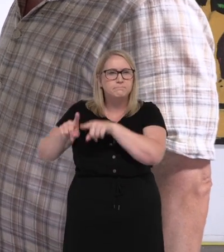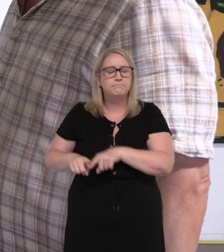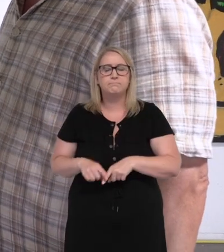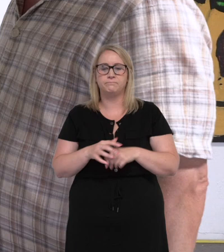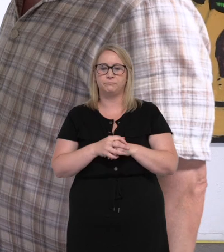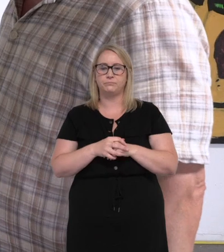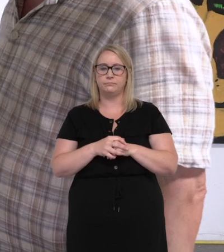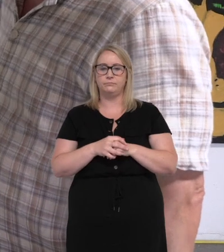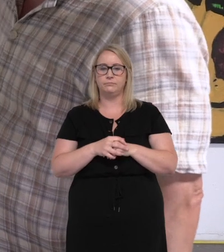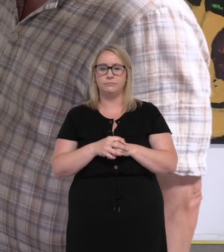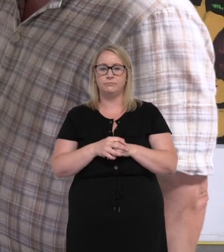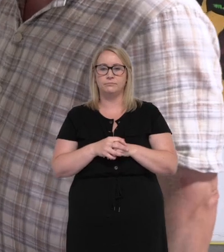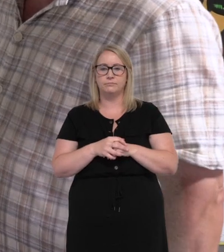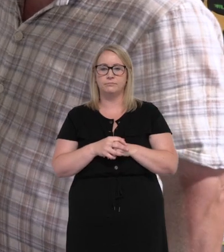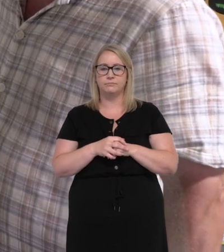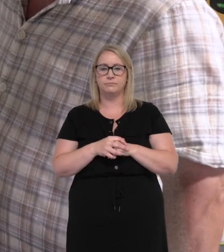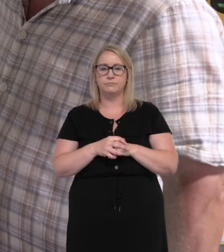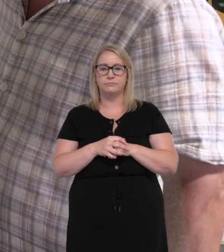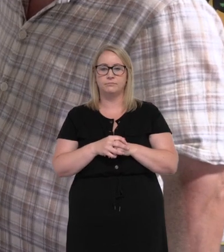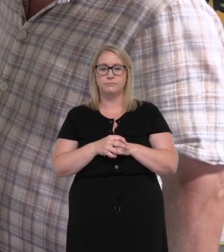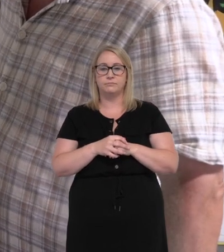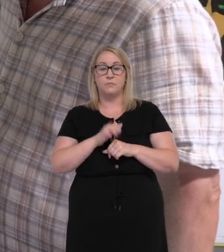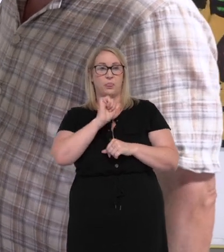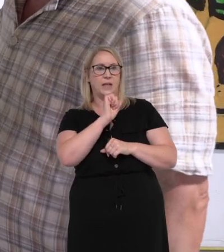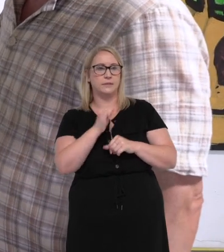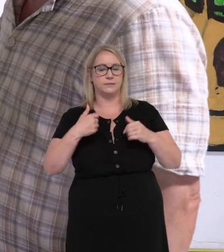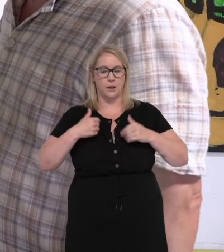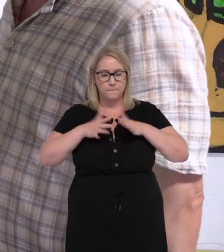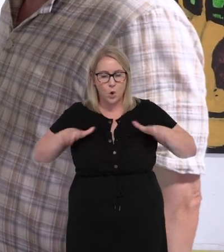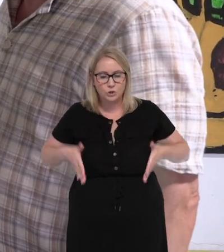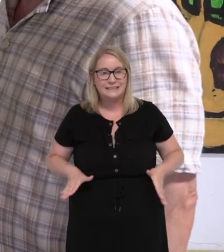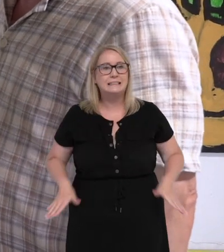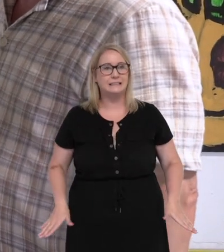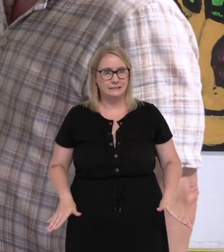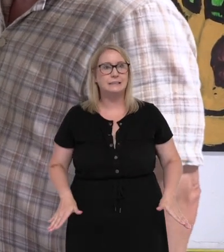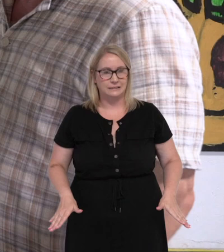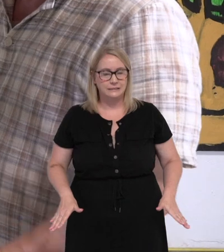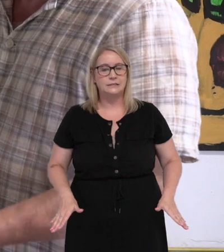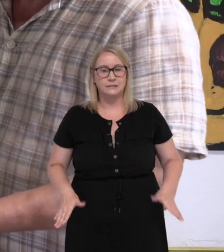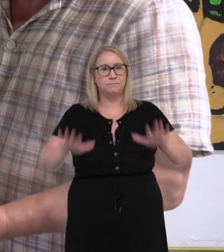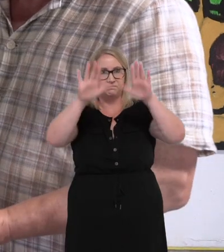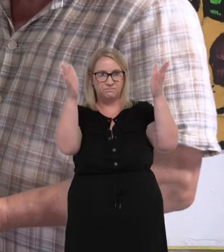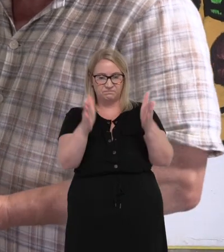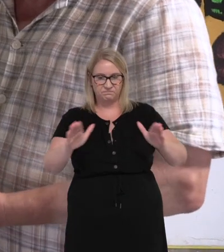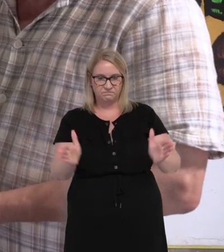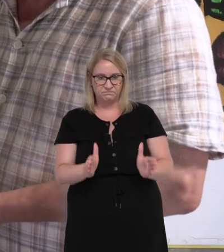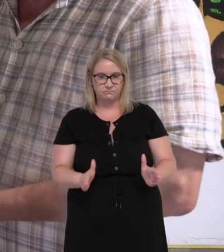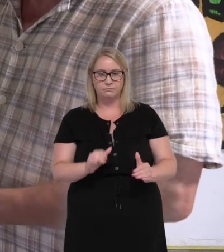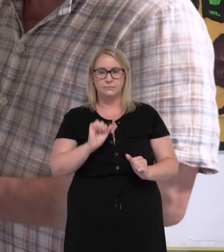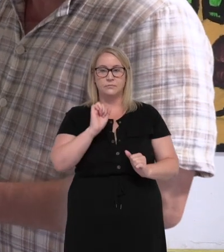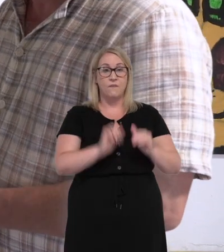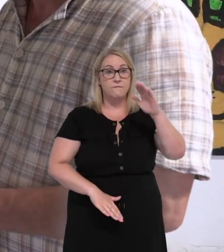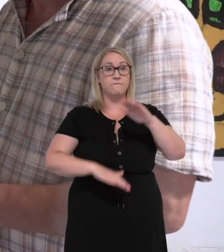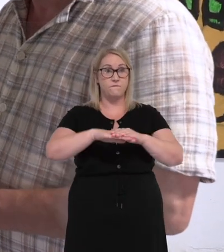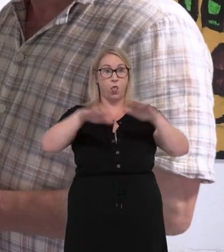Again, this is a body, so he's done quite a lot of portraits and full body